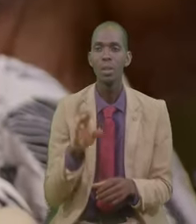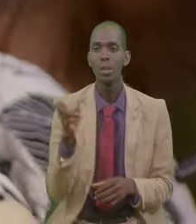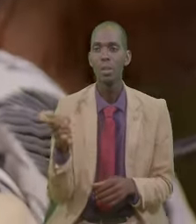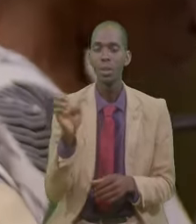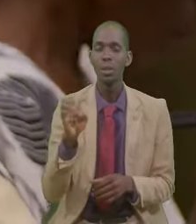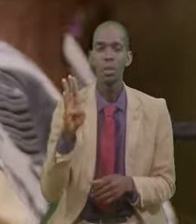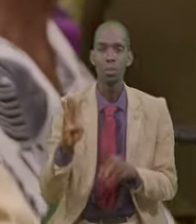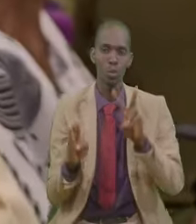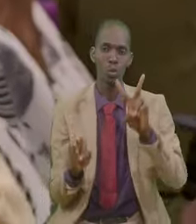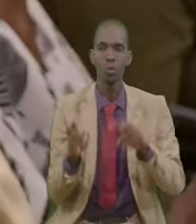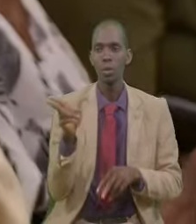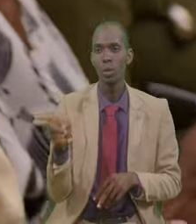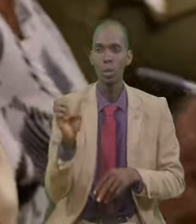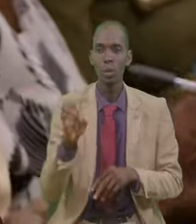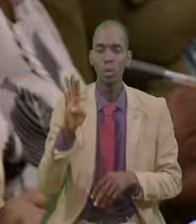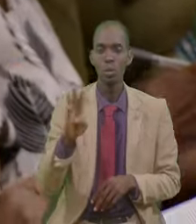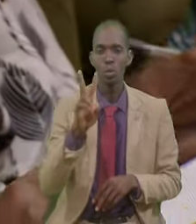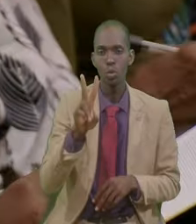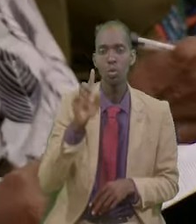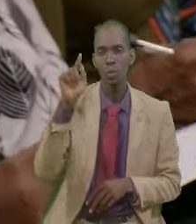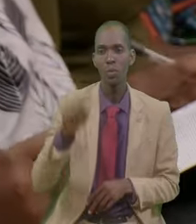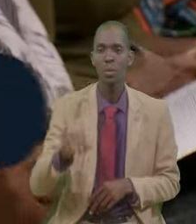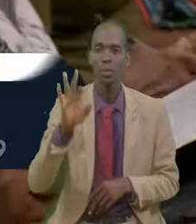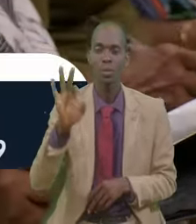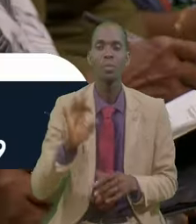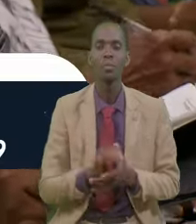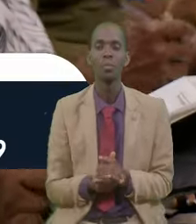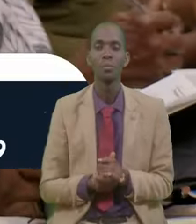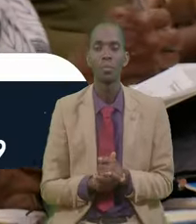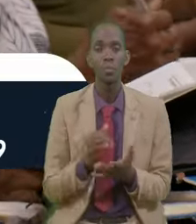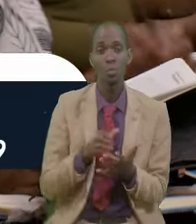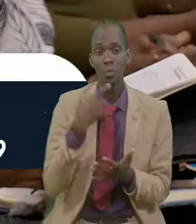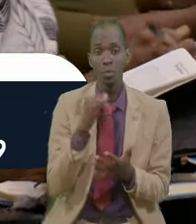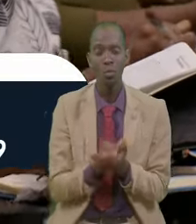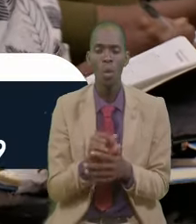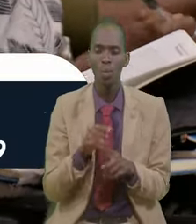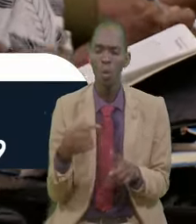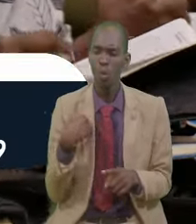chapter 2, verse 9. Hebrews chapter 2, verse 9. It says, but we'll see